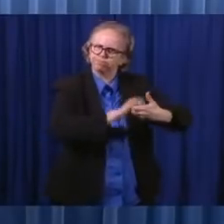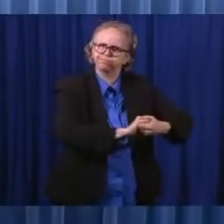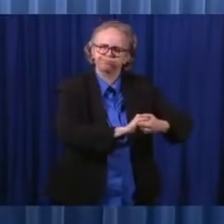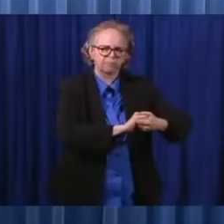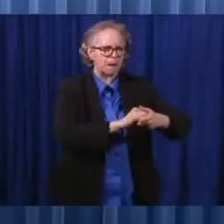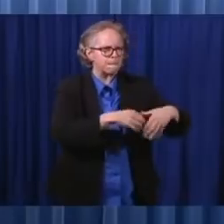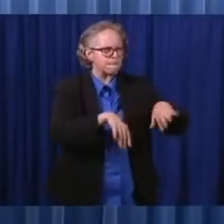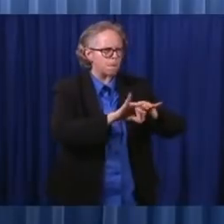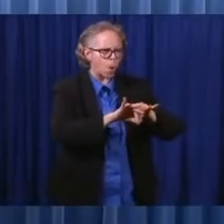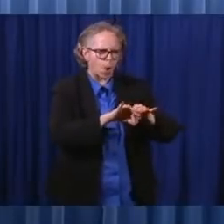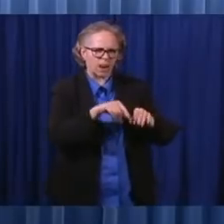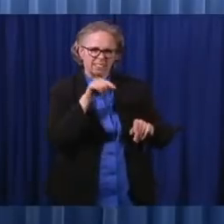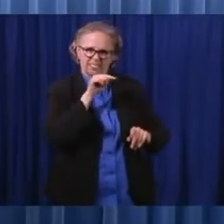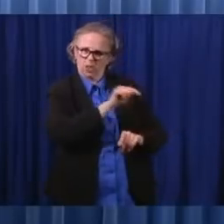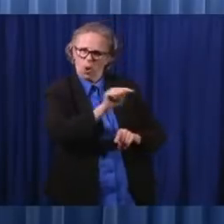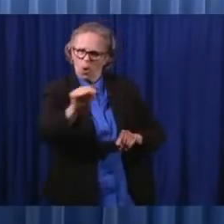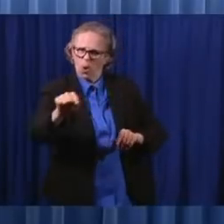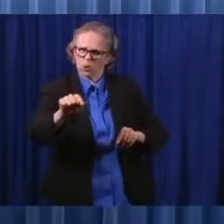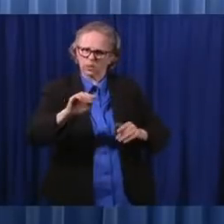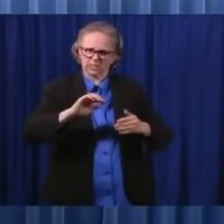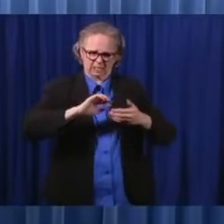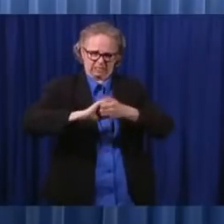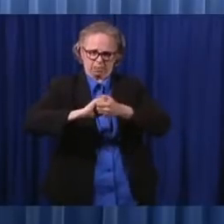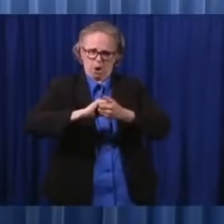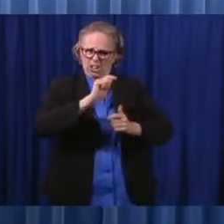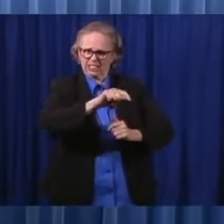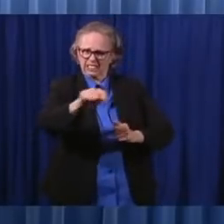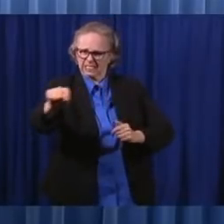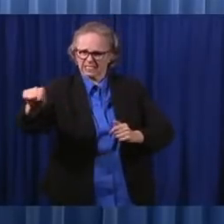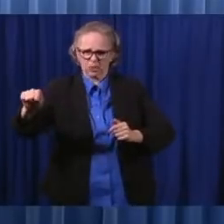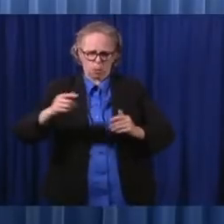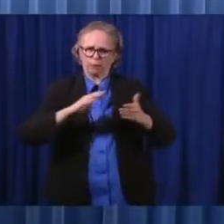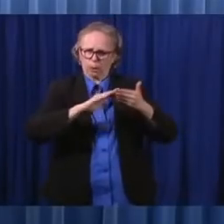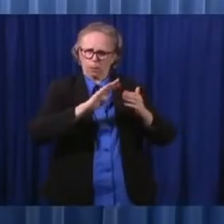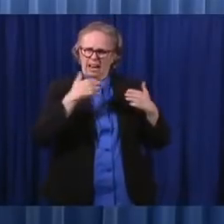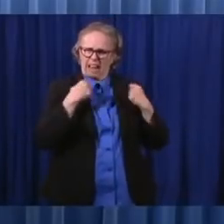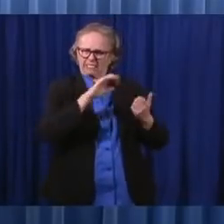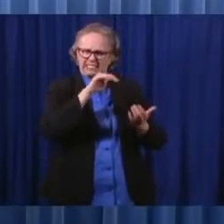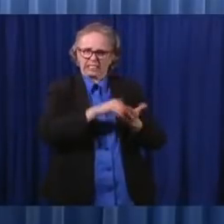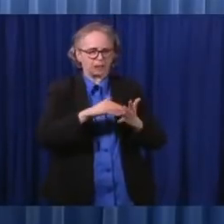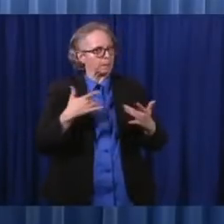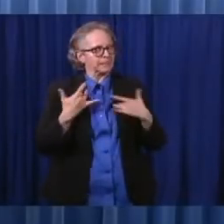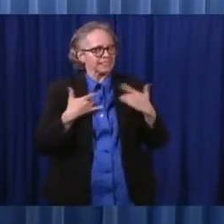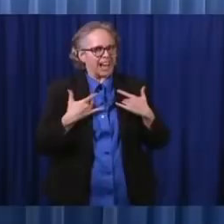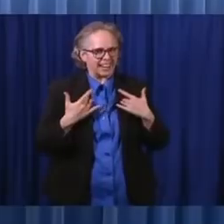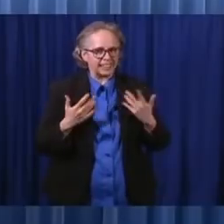is also something, as I said, we're very excited about. You can go to our website,